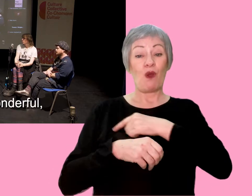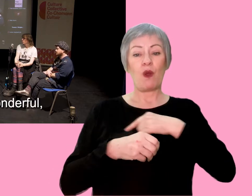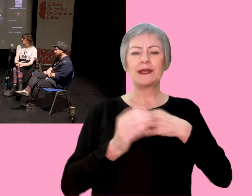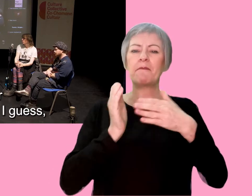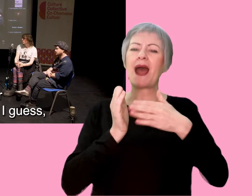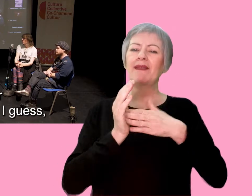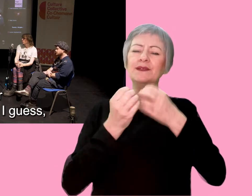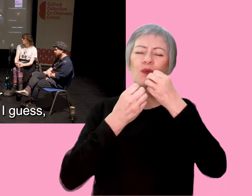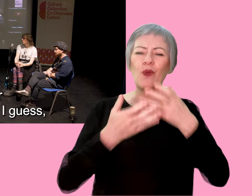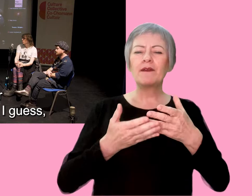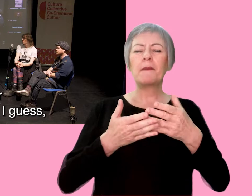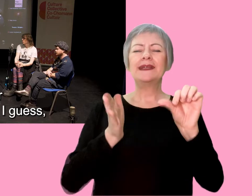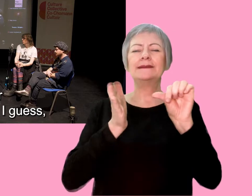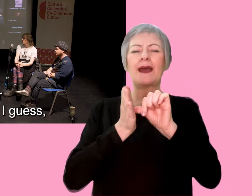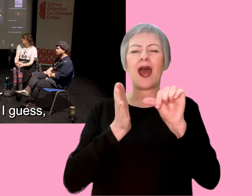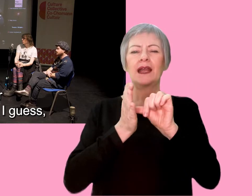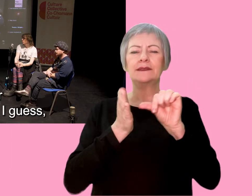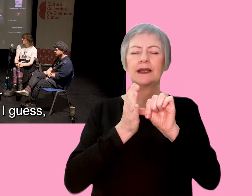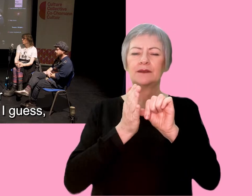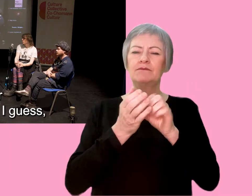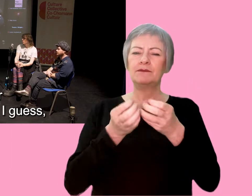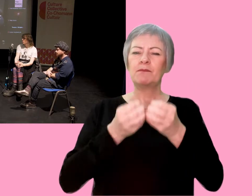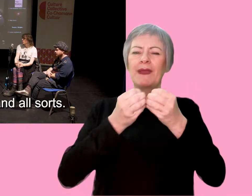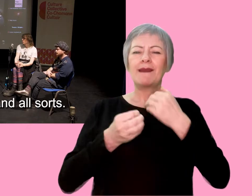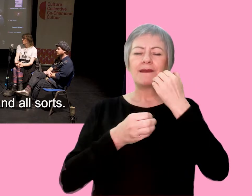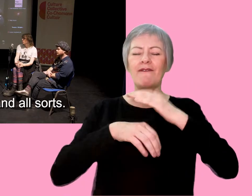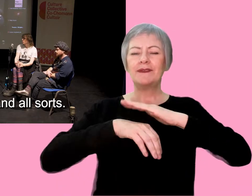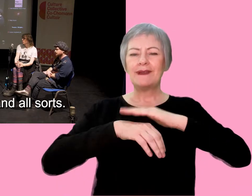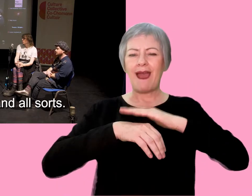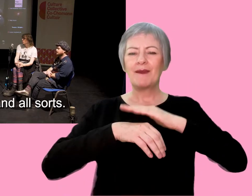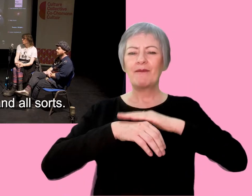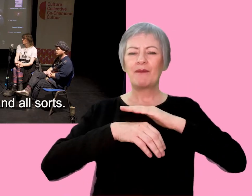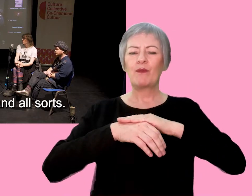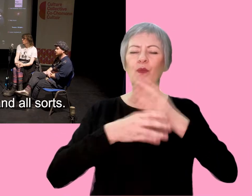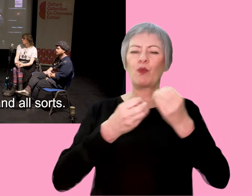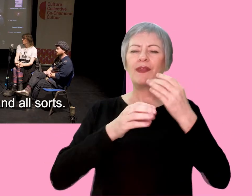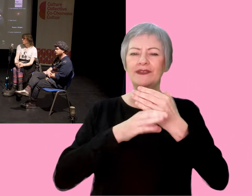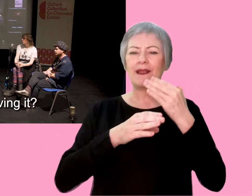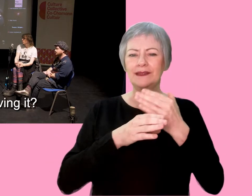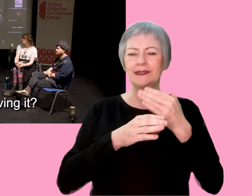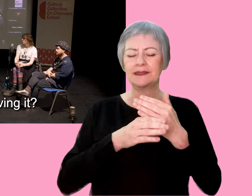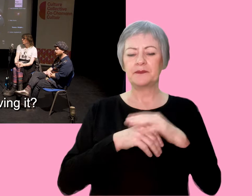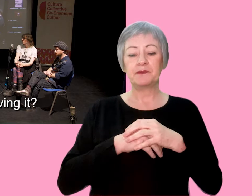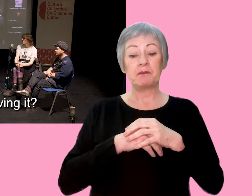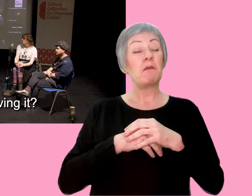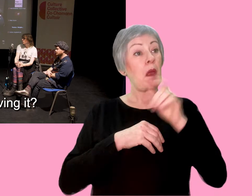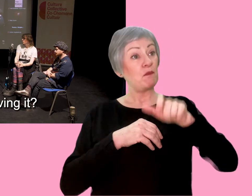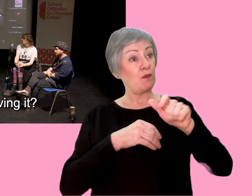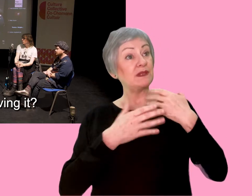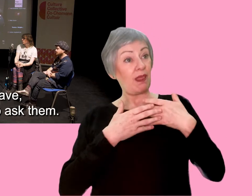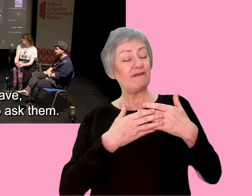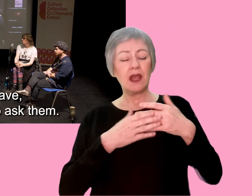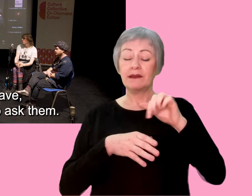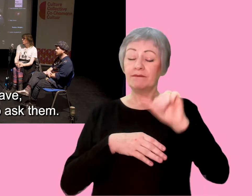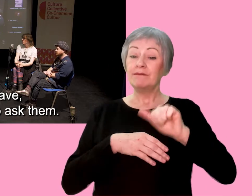also wonderful, just it's harder to make enough time, I guess, just because of facilities and resources. But the pupils are loving